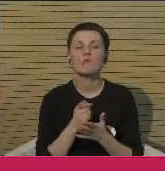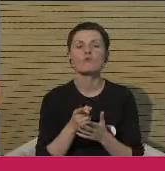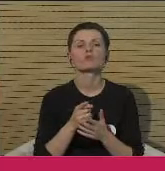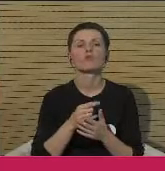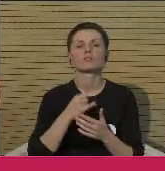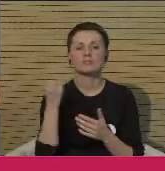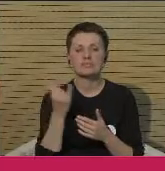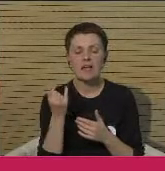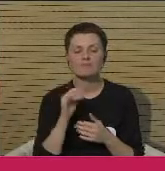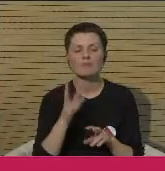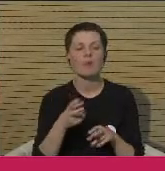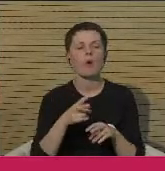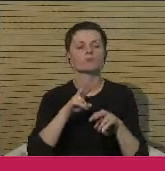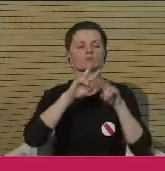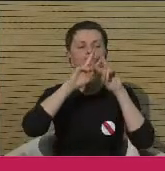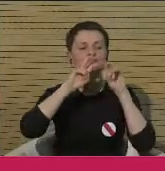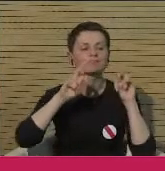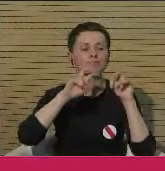is happening.